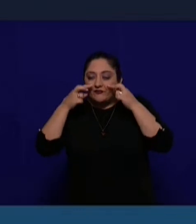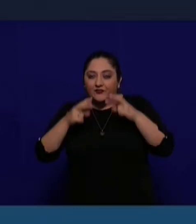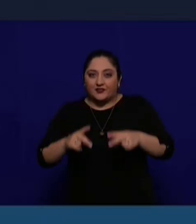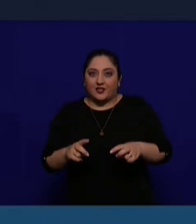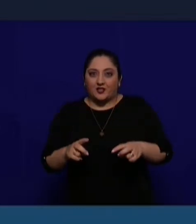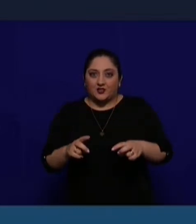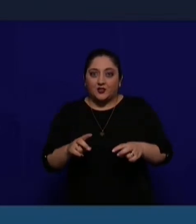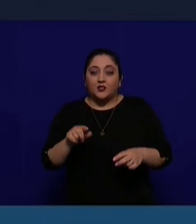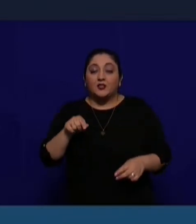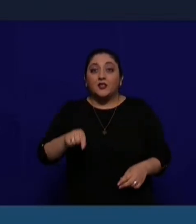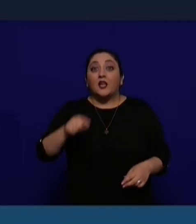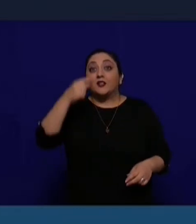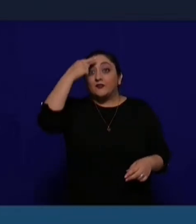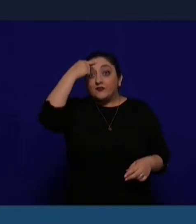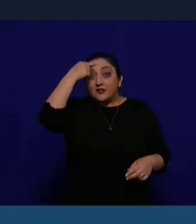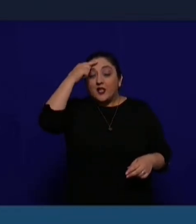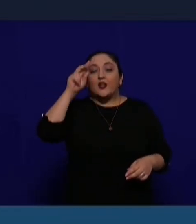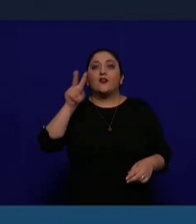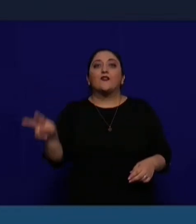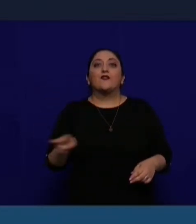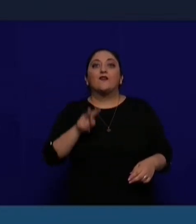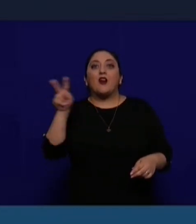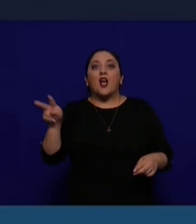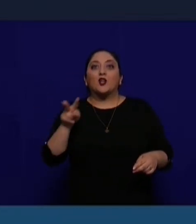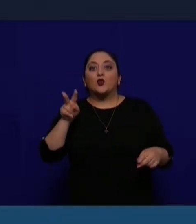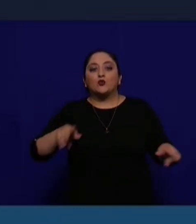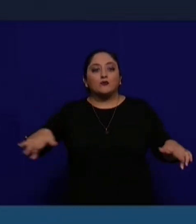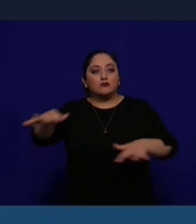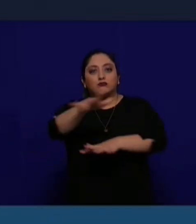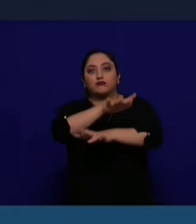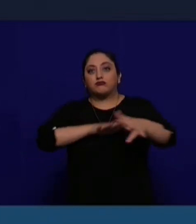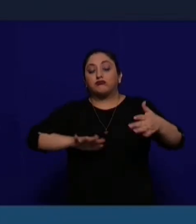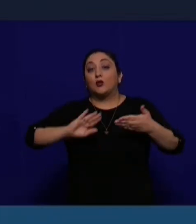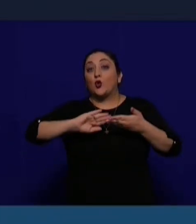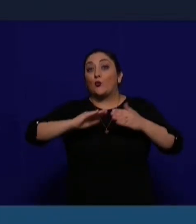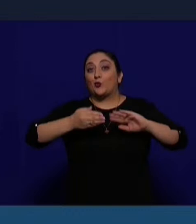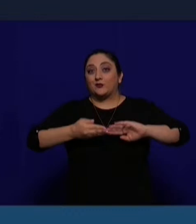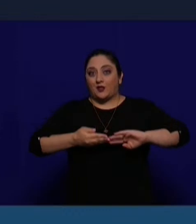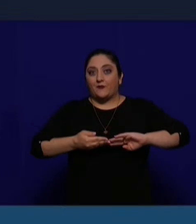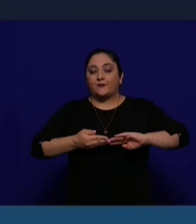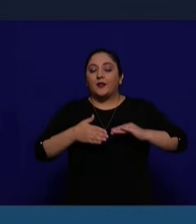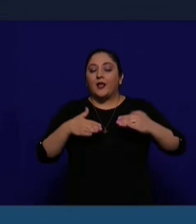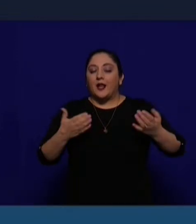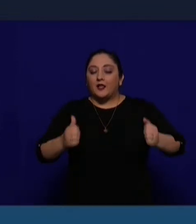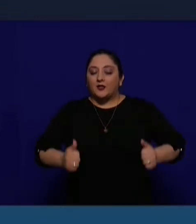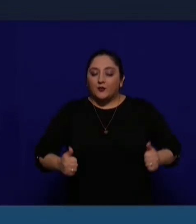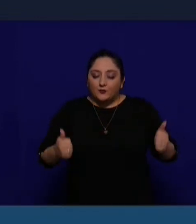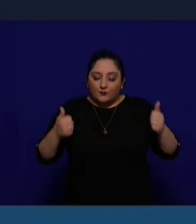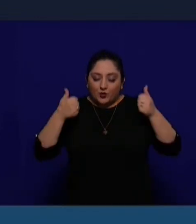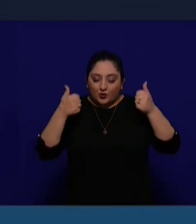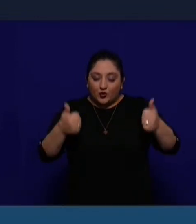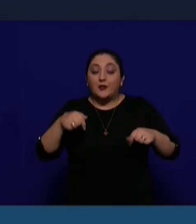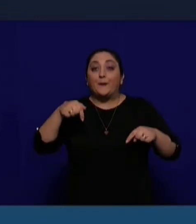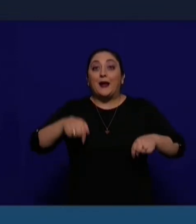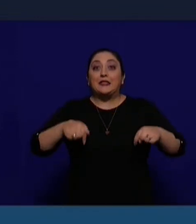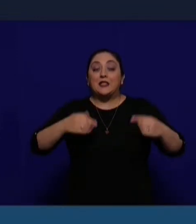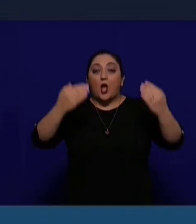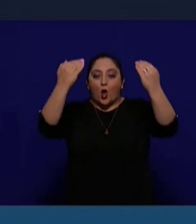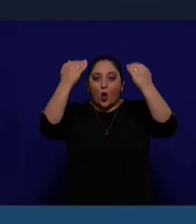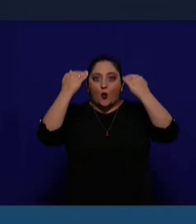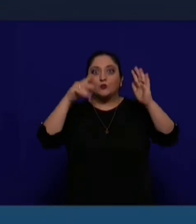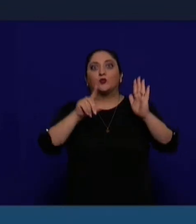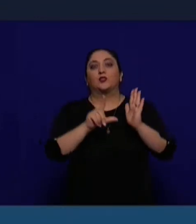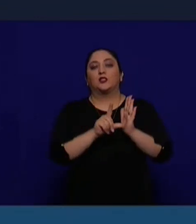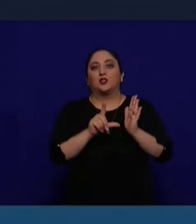dawn ifisser li l-virus ikun qiegħed jiċċirkula fil-komunità. U allura importanti ħafna li dawn il-miżuri li hemm fil-seħħ bħalissa rridu